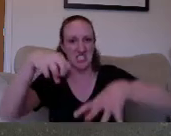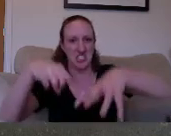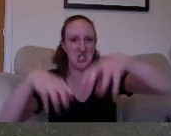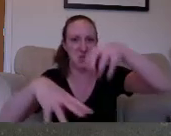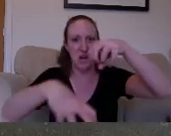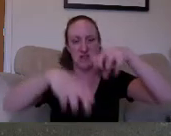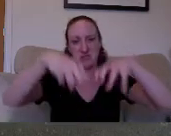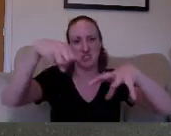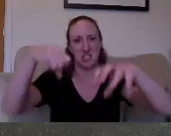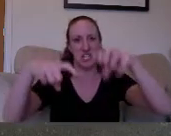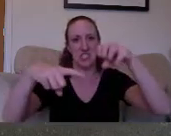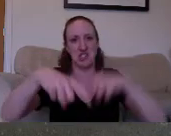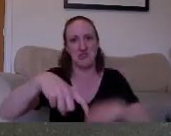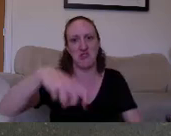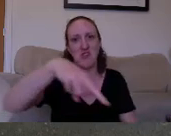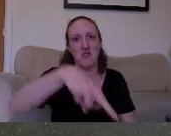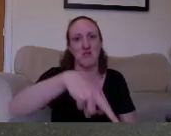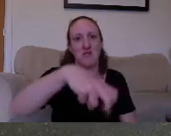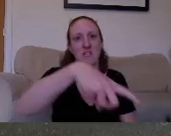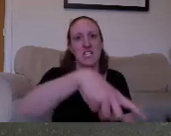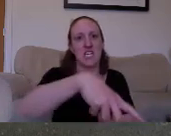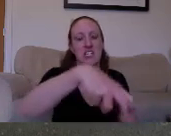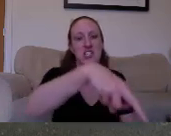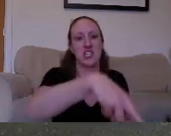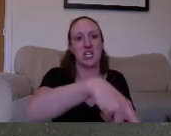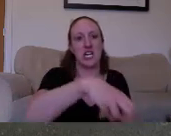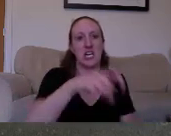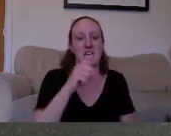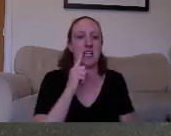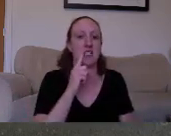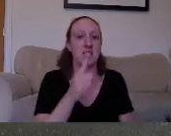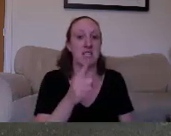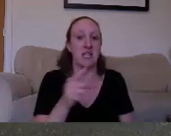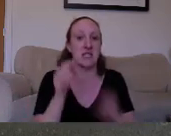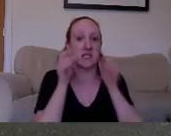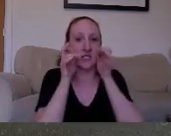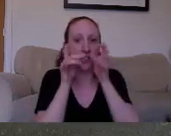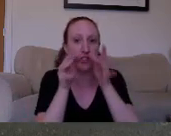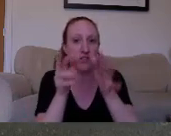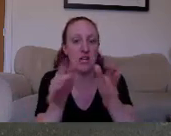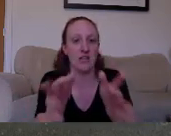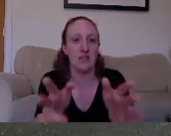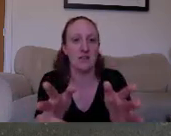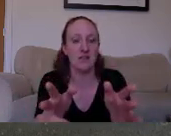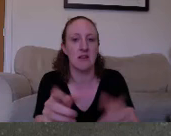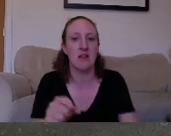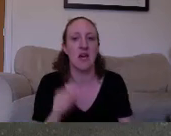it squelched and it strode from the ditch. And it said to the